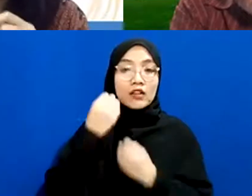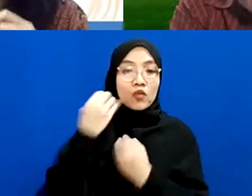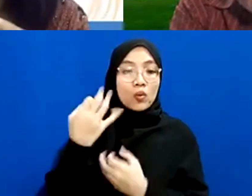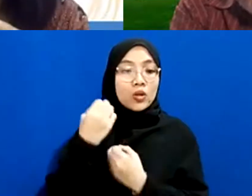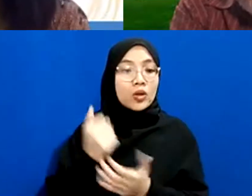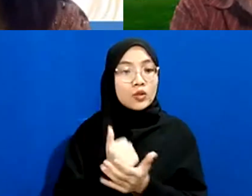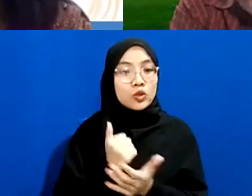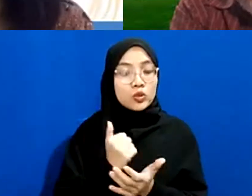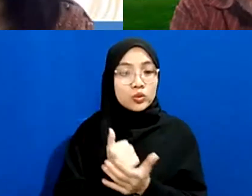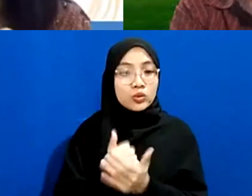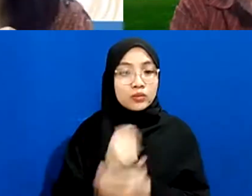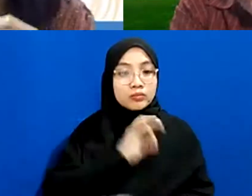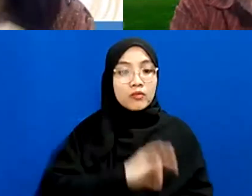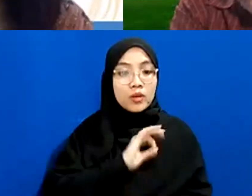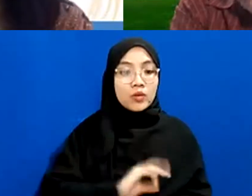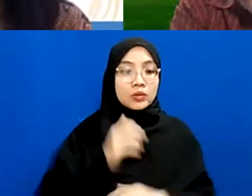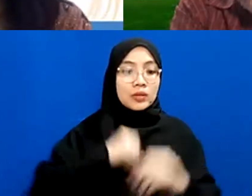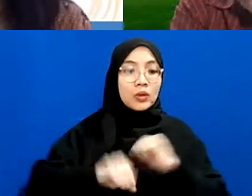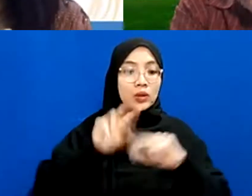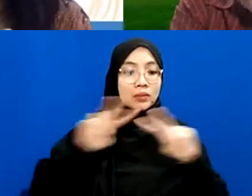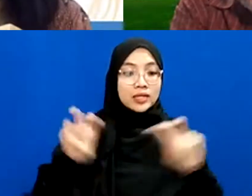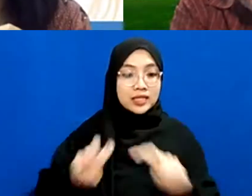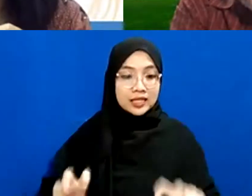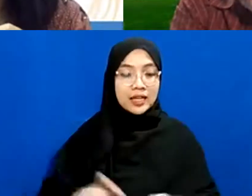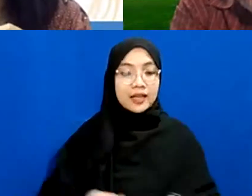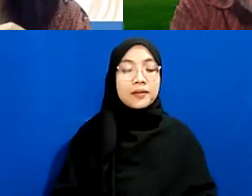by interviewing, but play